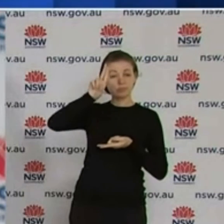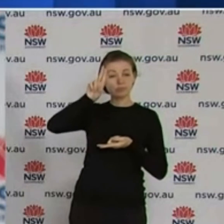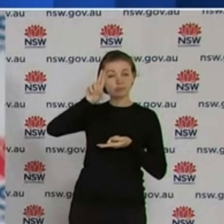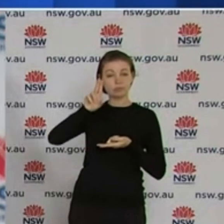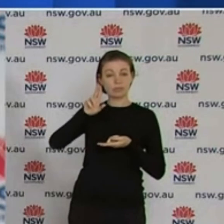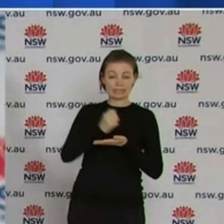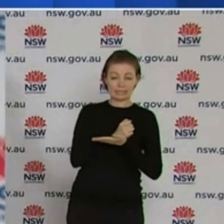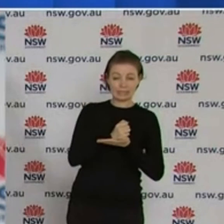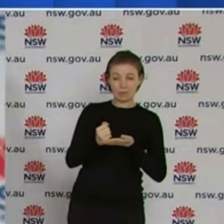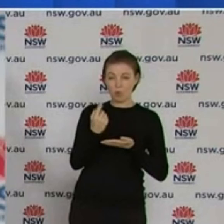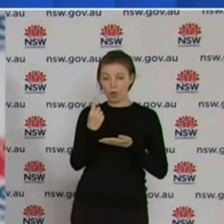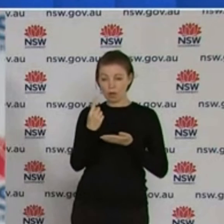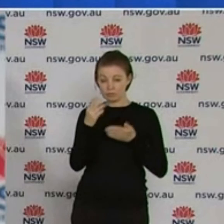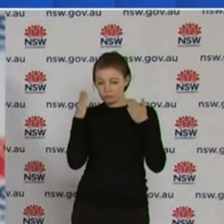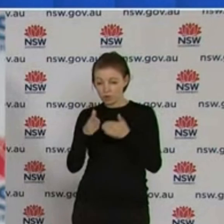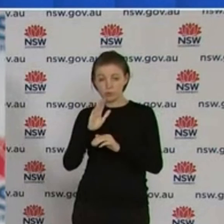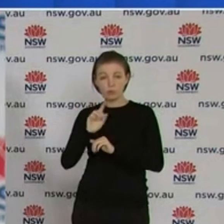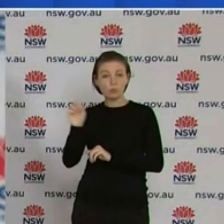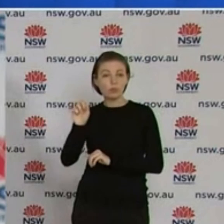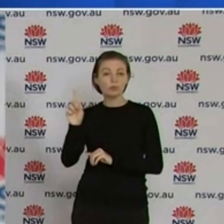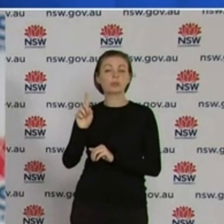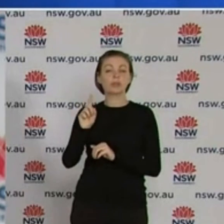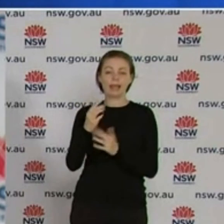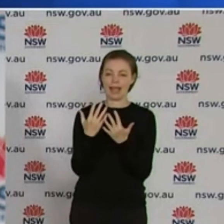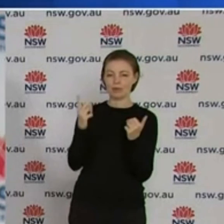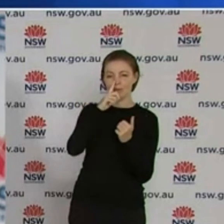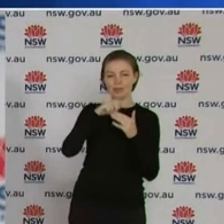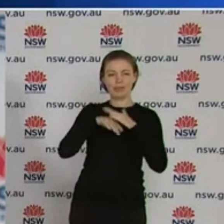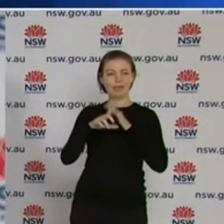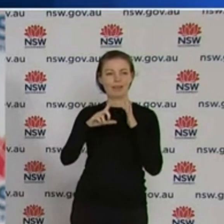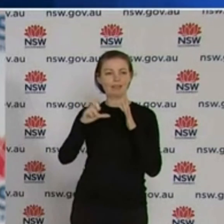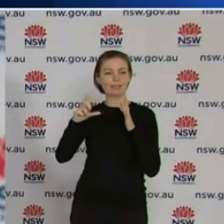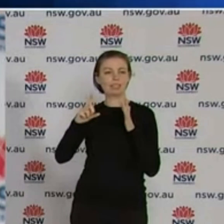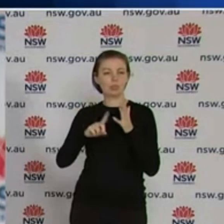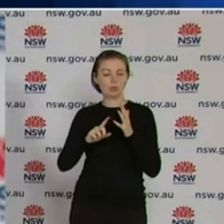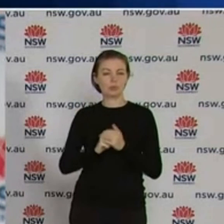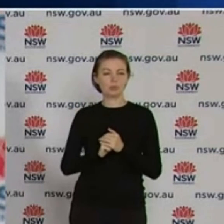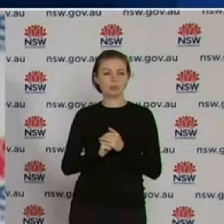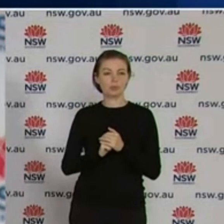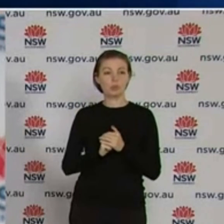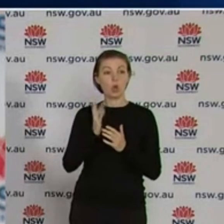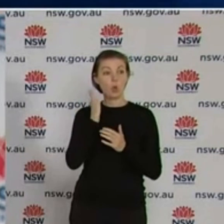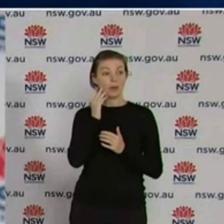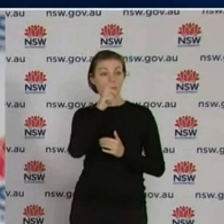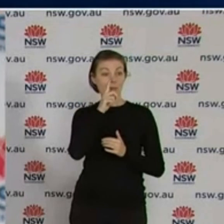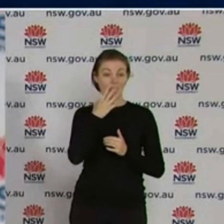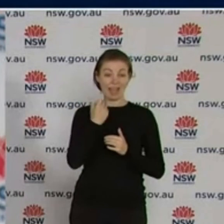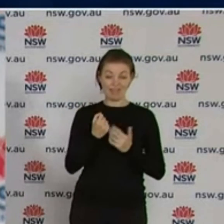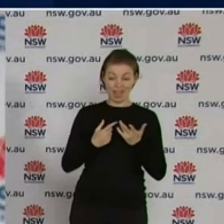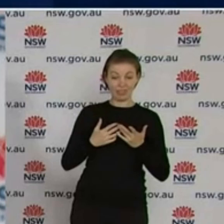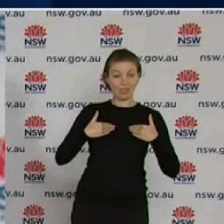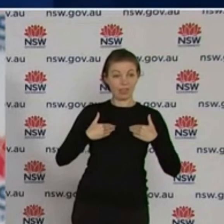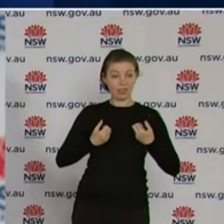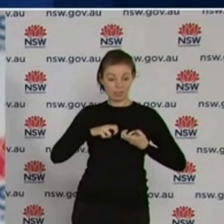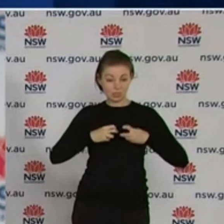the ICU capacity, but we also have to accept that even if people are fully vaccinated, if they're vulnerable or have underlying conditions, they still could succumb